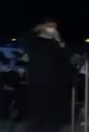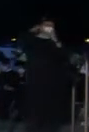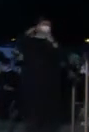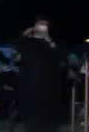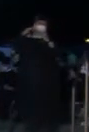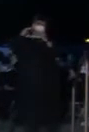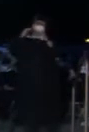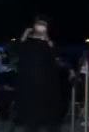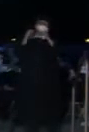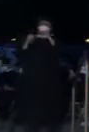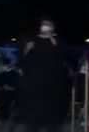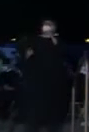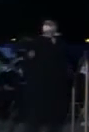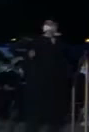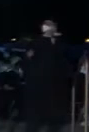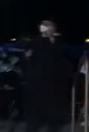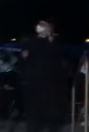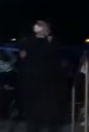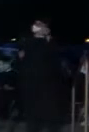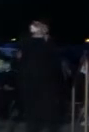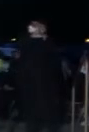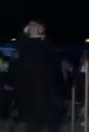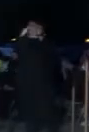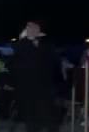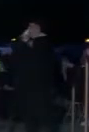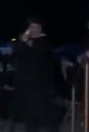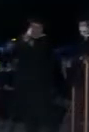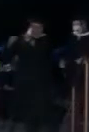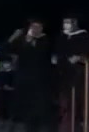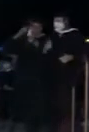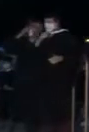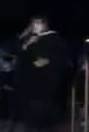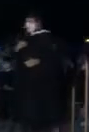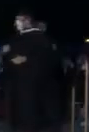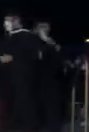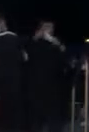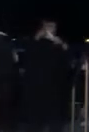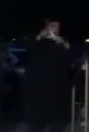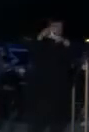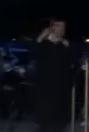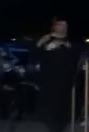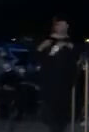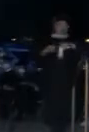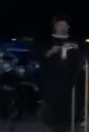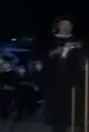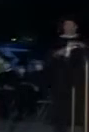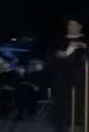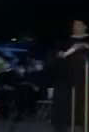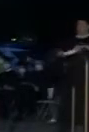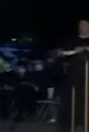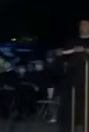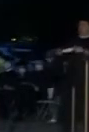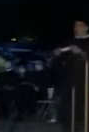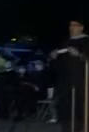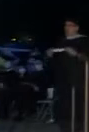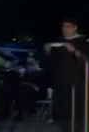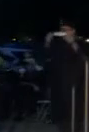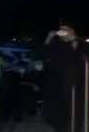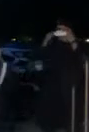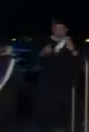I love it. Well, howdy, y'all. I'm so glad to be here hanging out with you guys to celebrate your